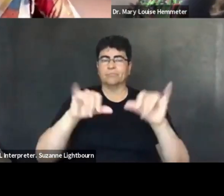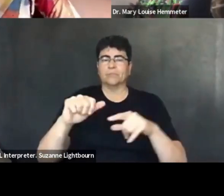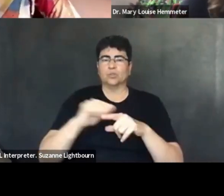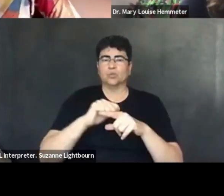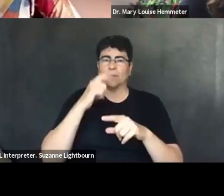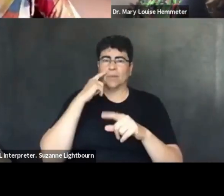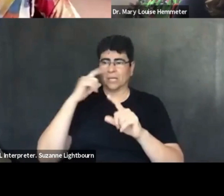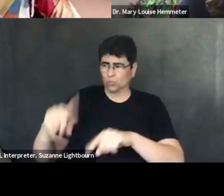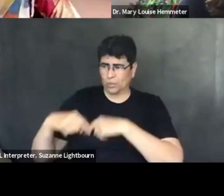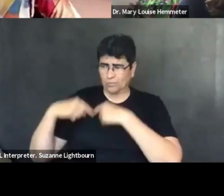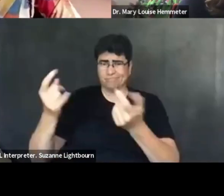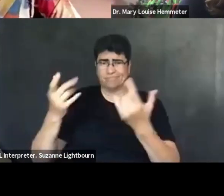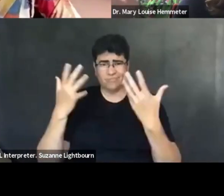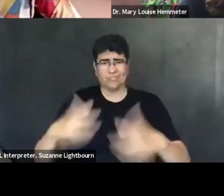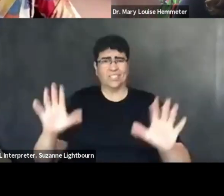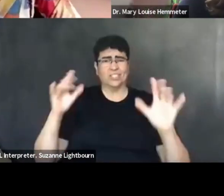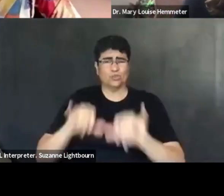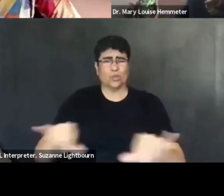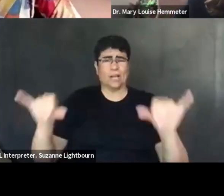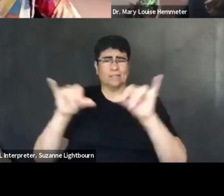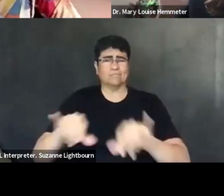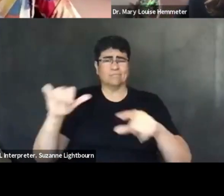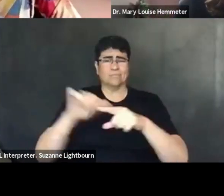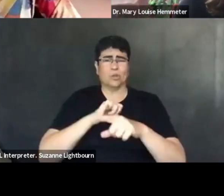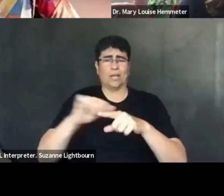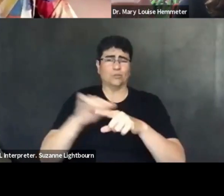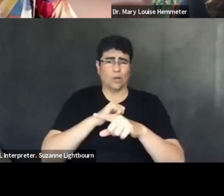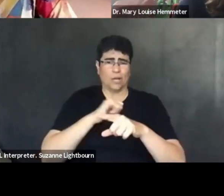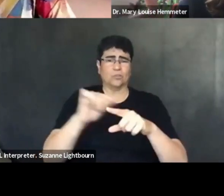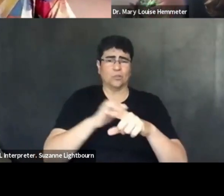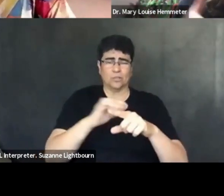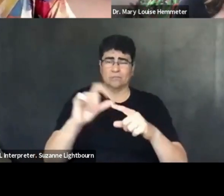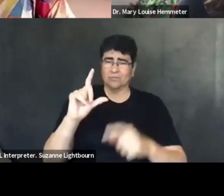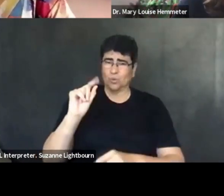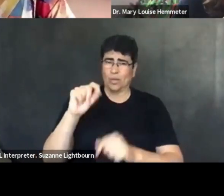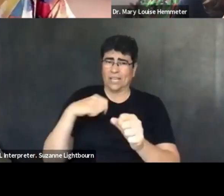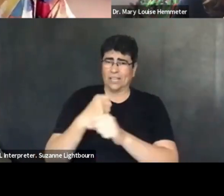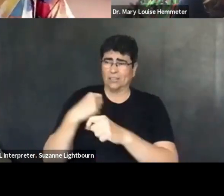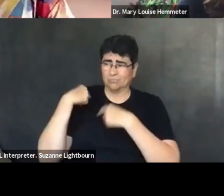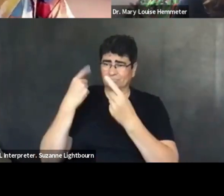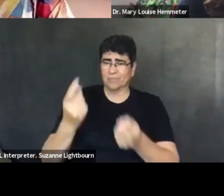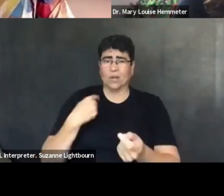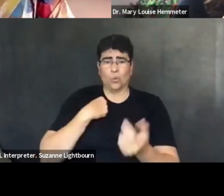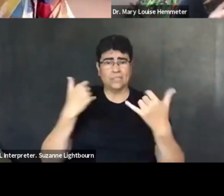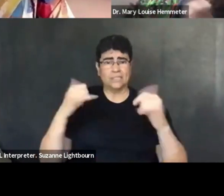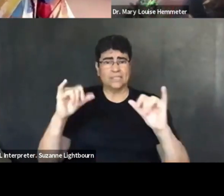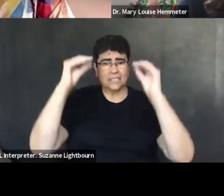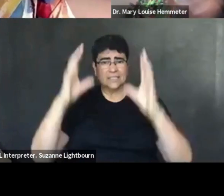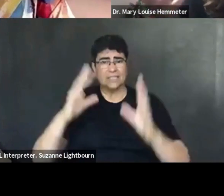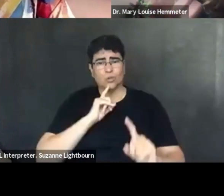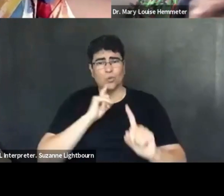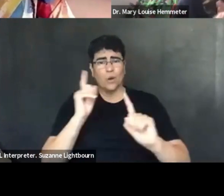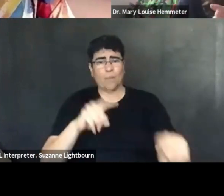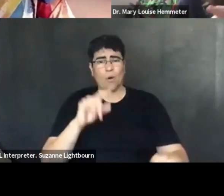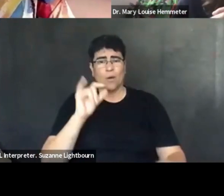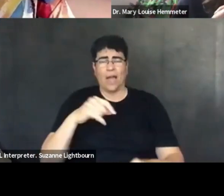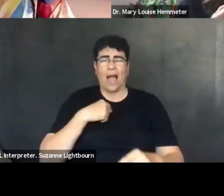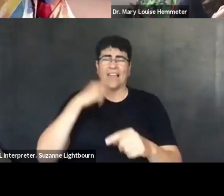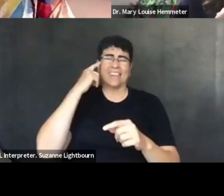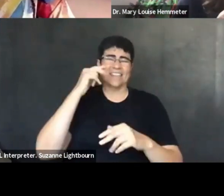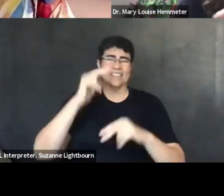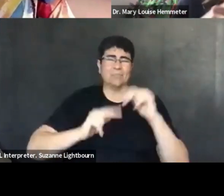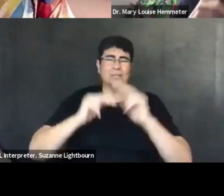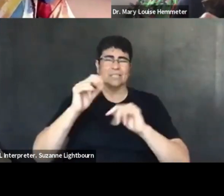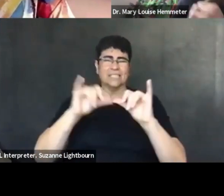been doing a lot of that for the last 20 years and we're still having teachers report that. I think it's about building systems